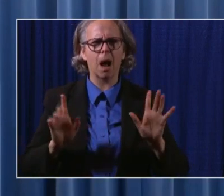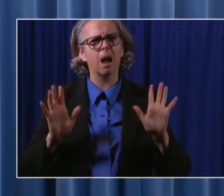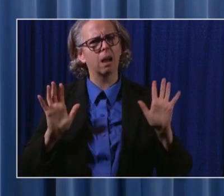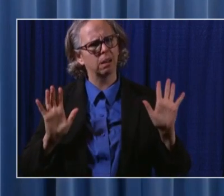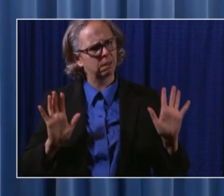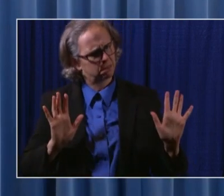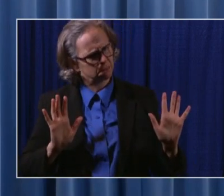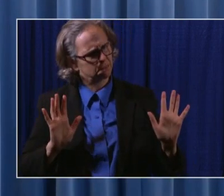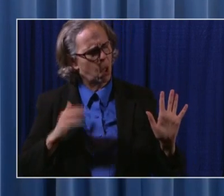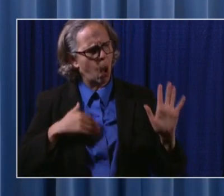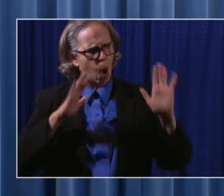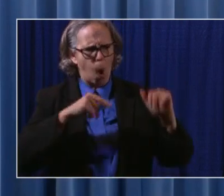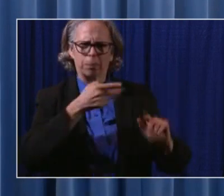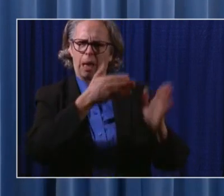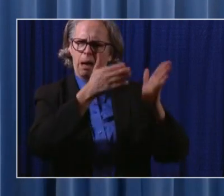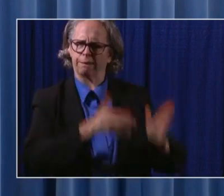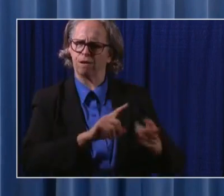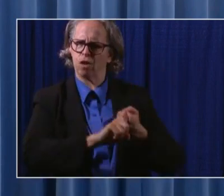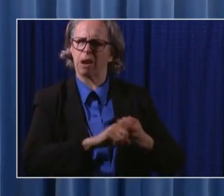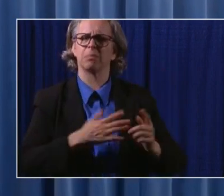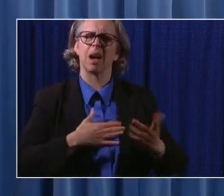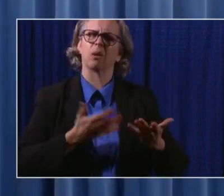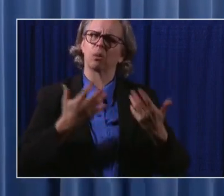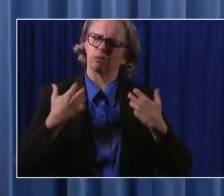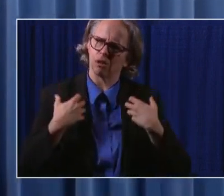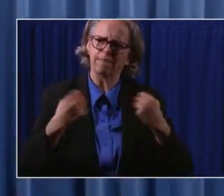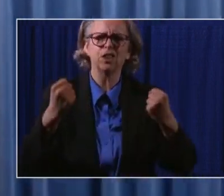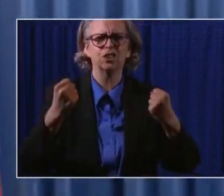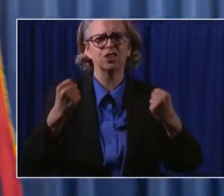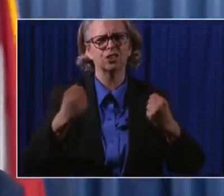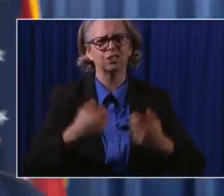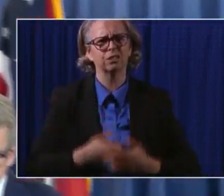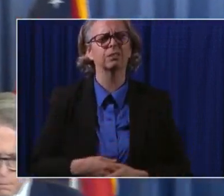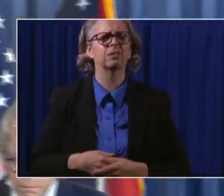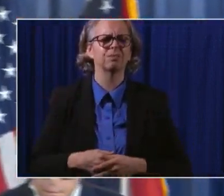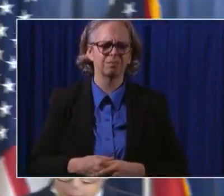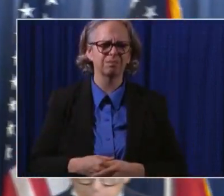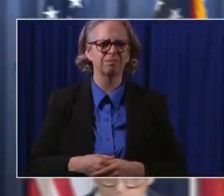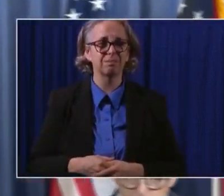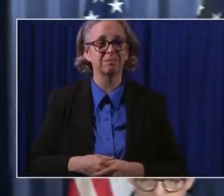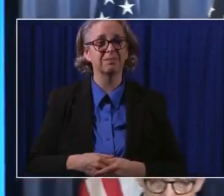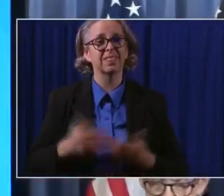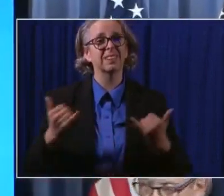Let's go, Eric. Let's look at the slides if we can.